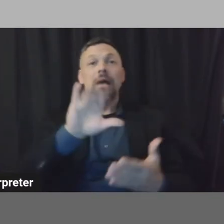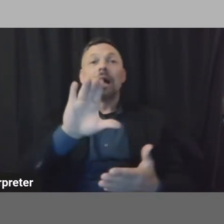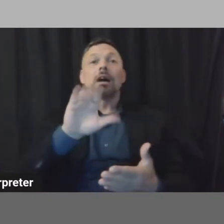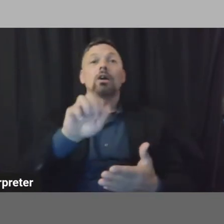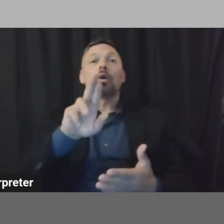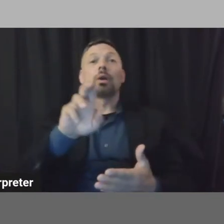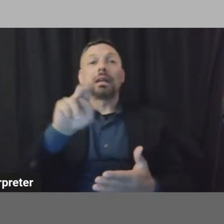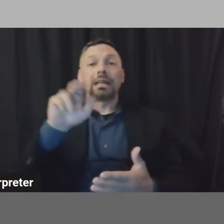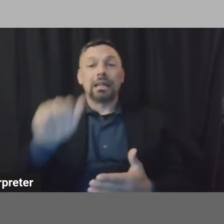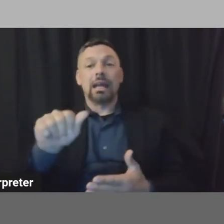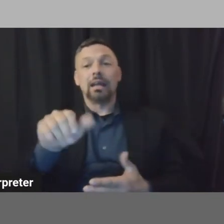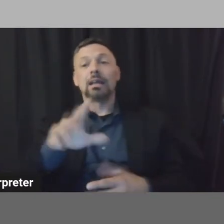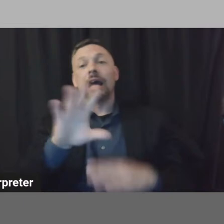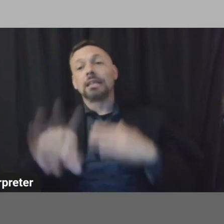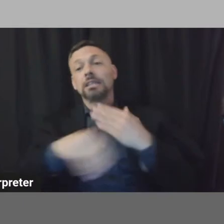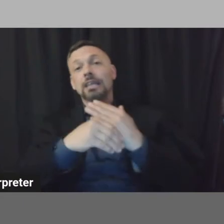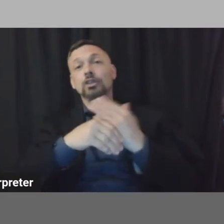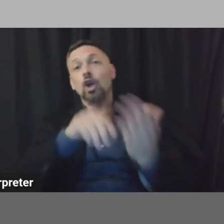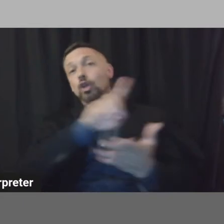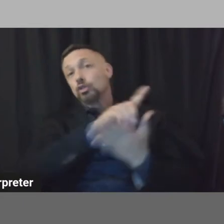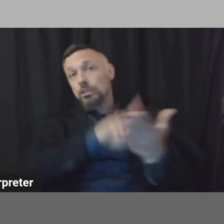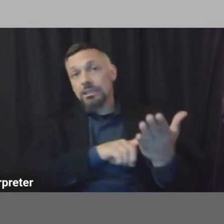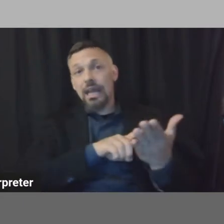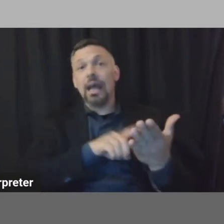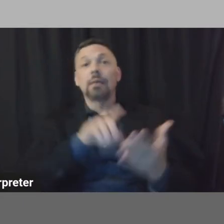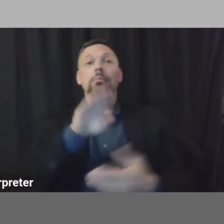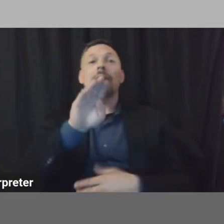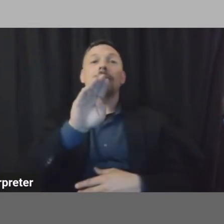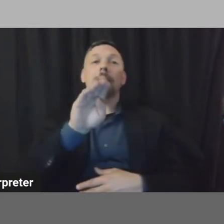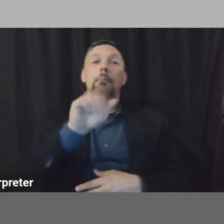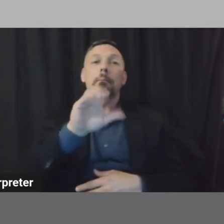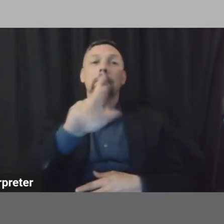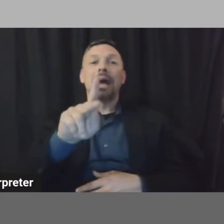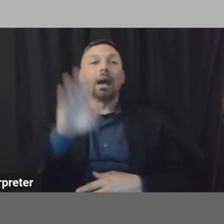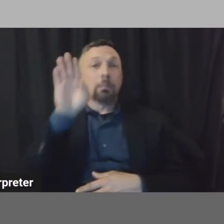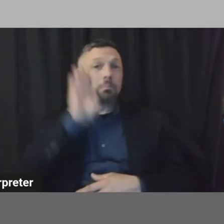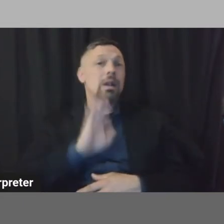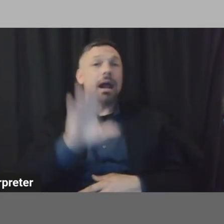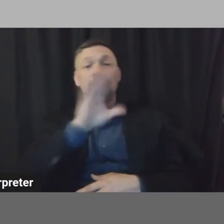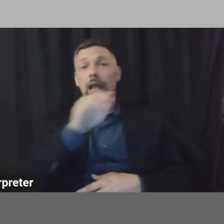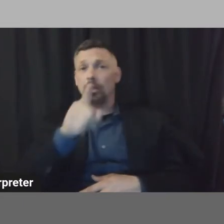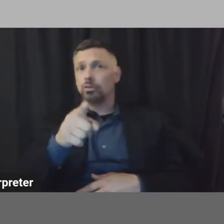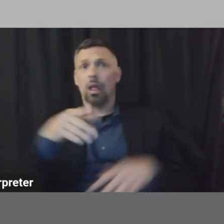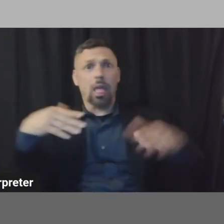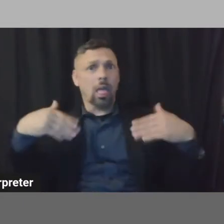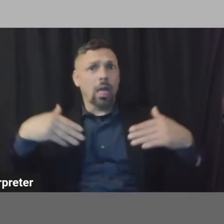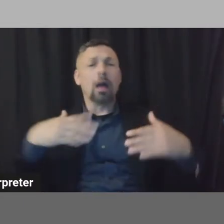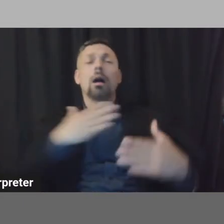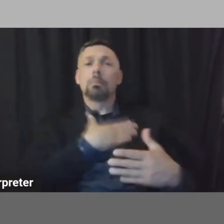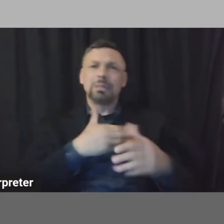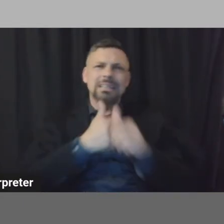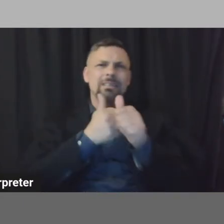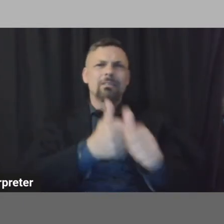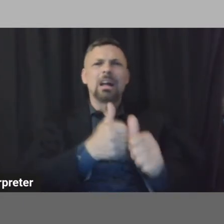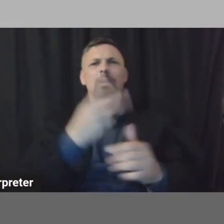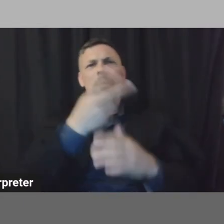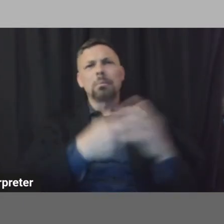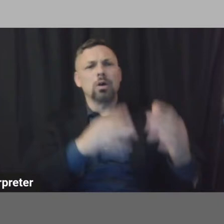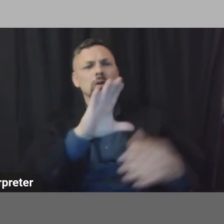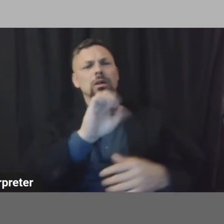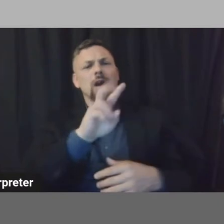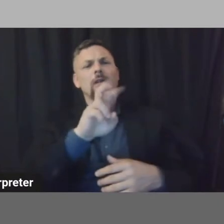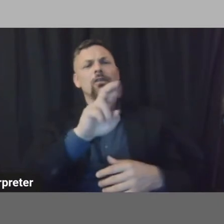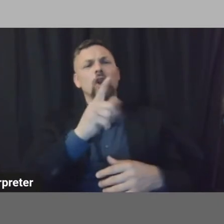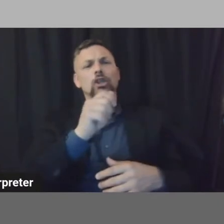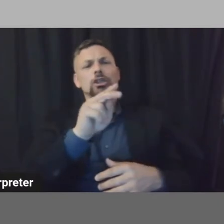Ocampo, additional graphic design by Mac Brown. And if you haven't already, please follow both Convergence and Seed the